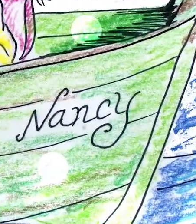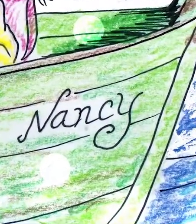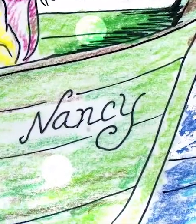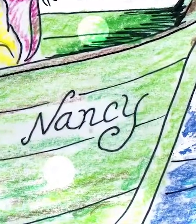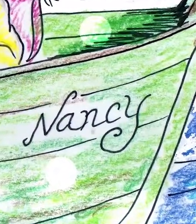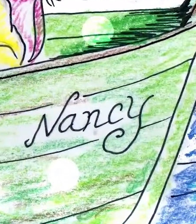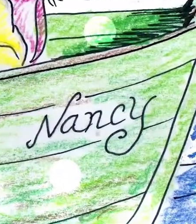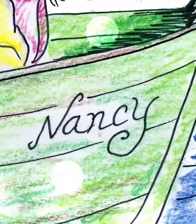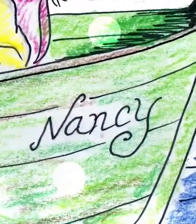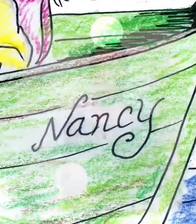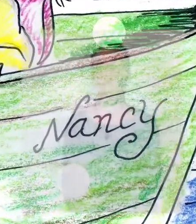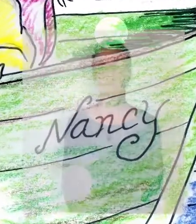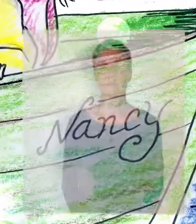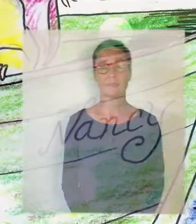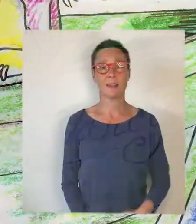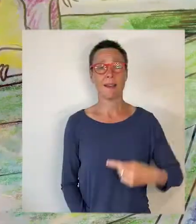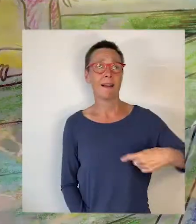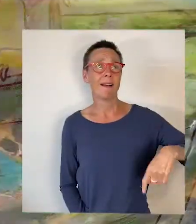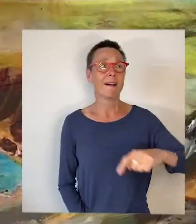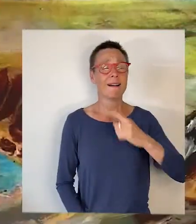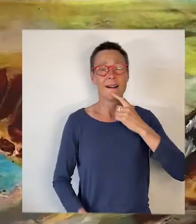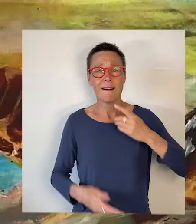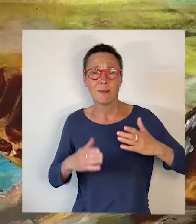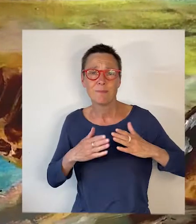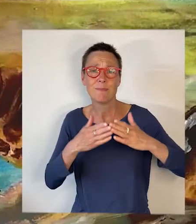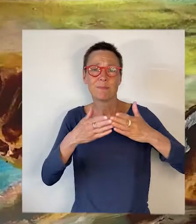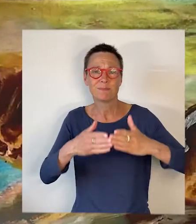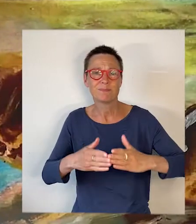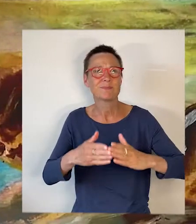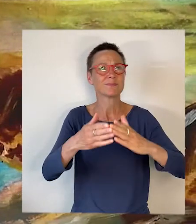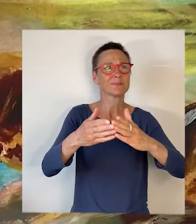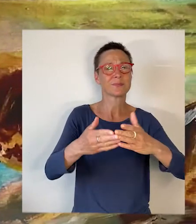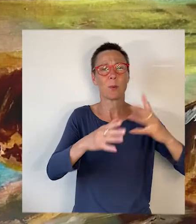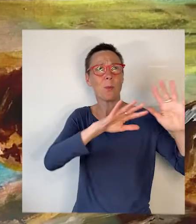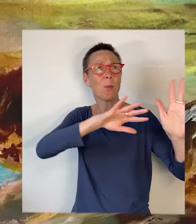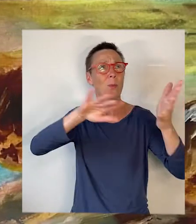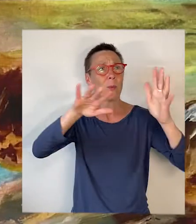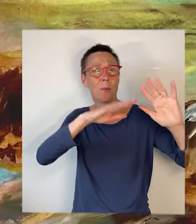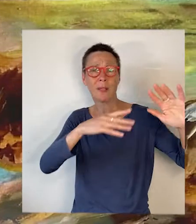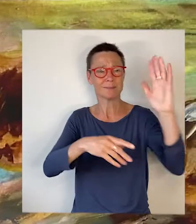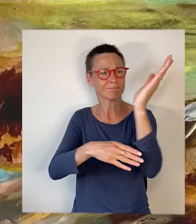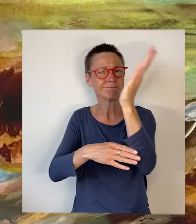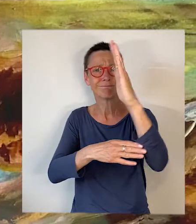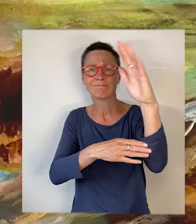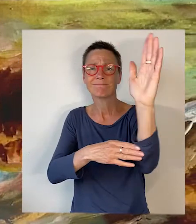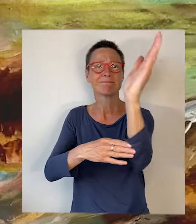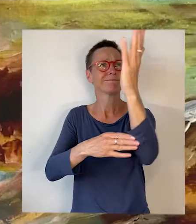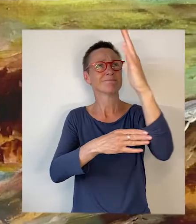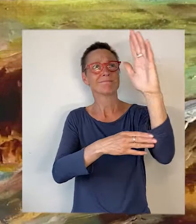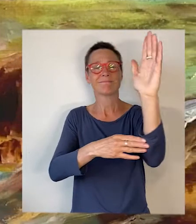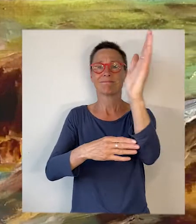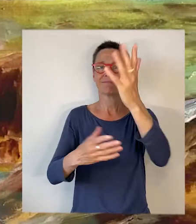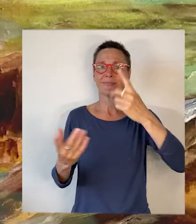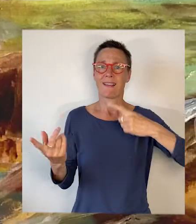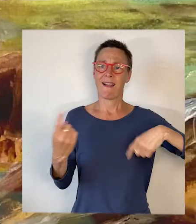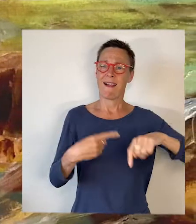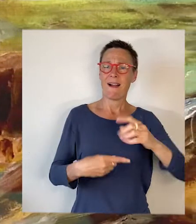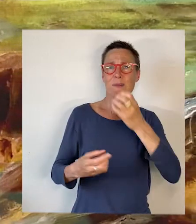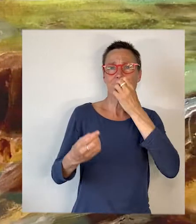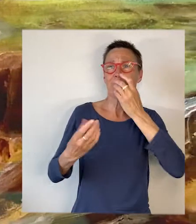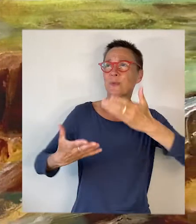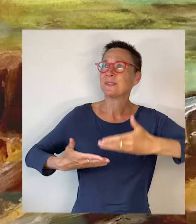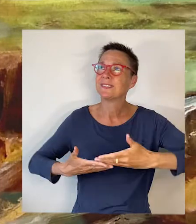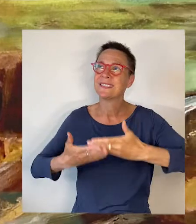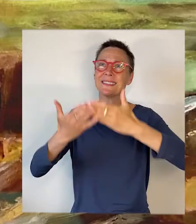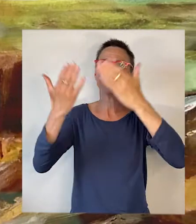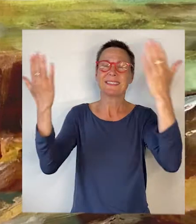Oh, the wind, it was billowing into the sail of our little green boat it was.